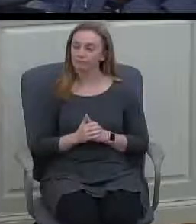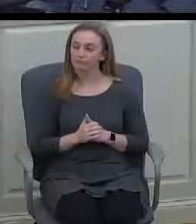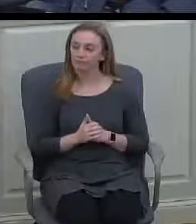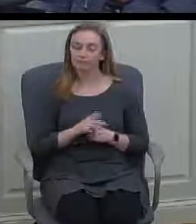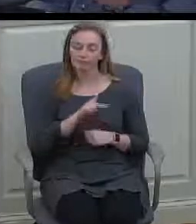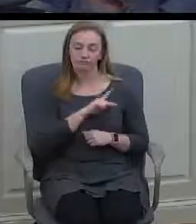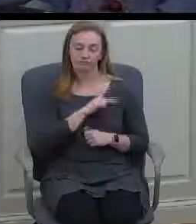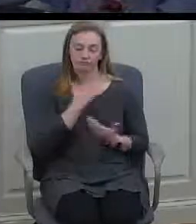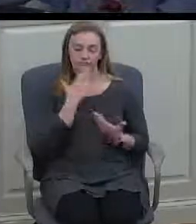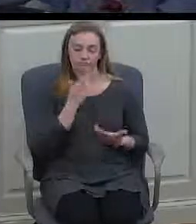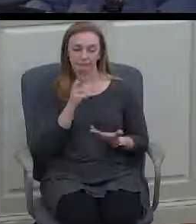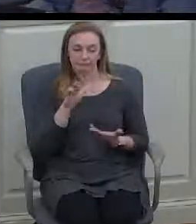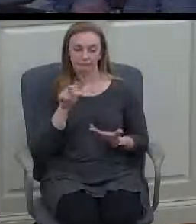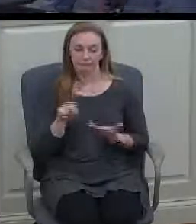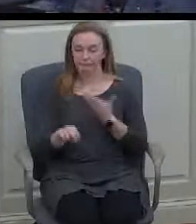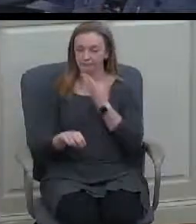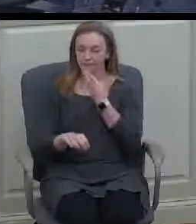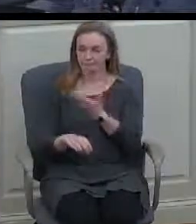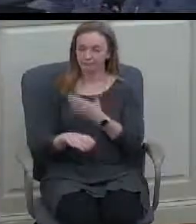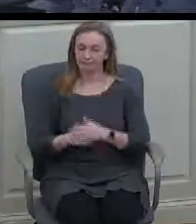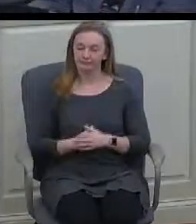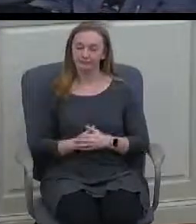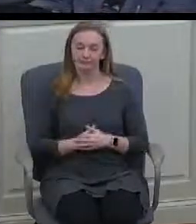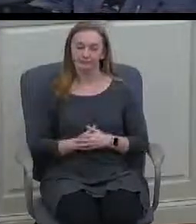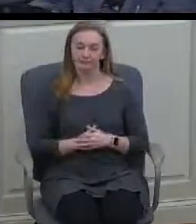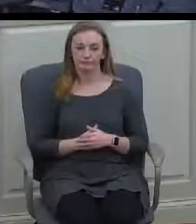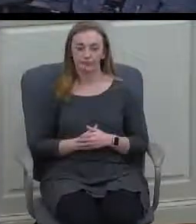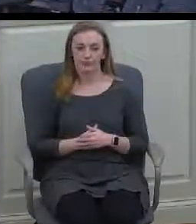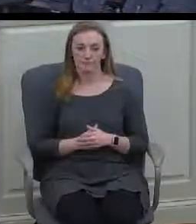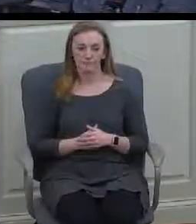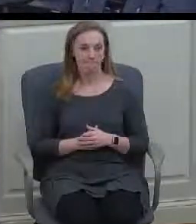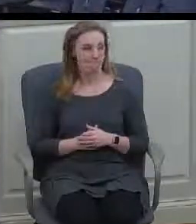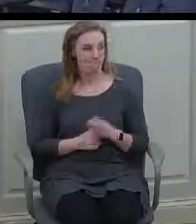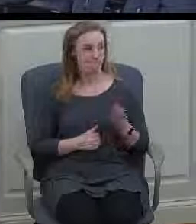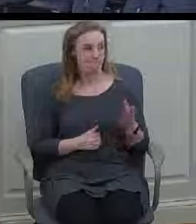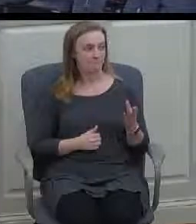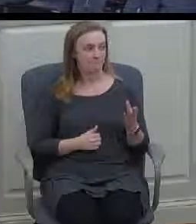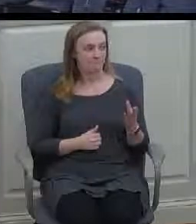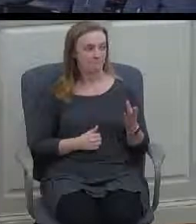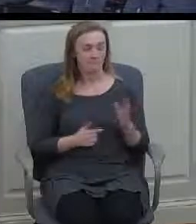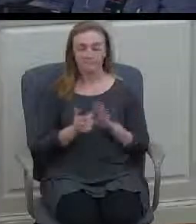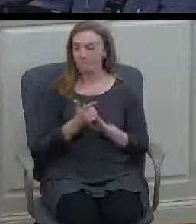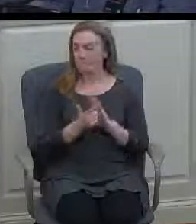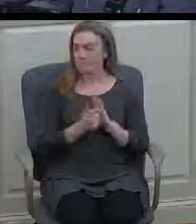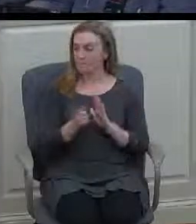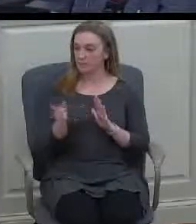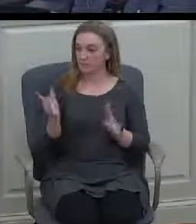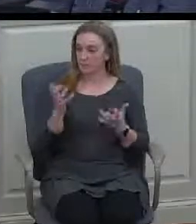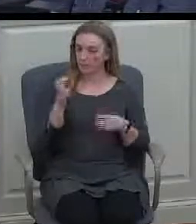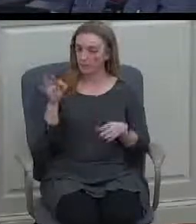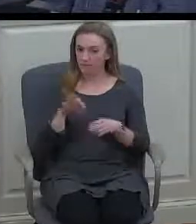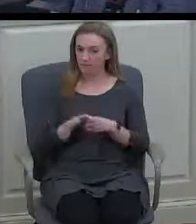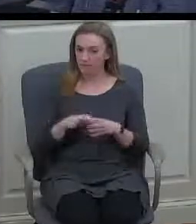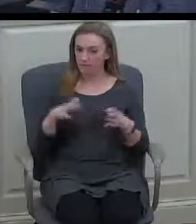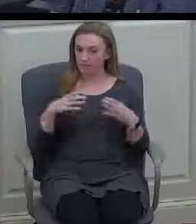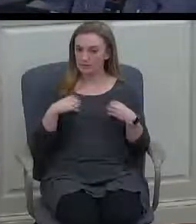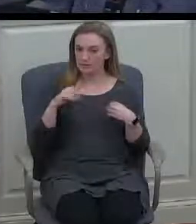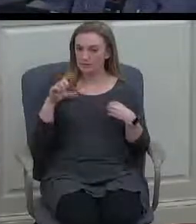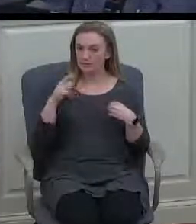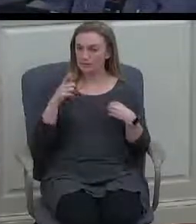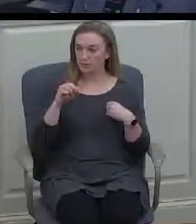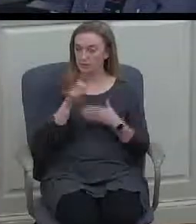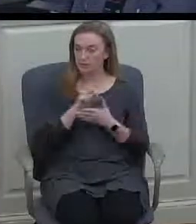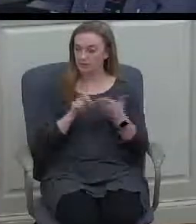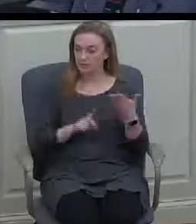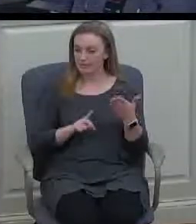Thank you, Ryan. Thank you, guys. Yes, sir. Does the commission want to vote to accept the logo design into